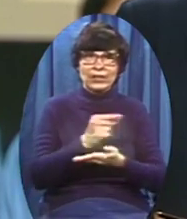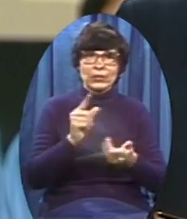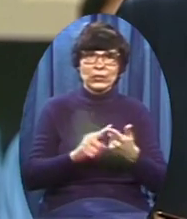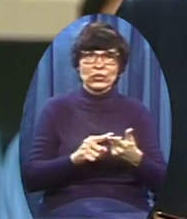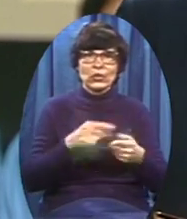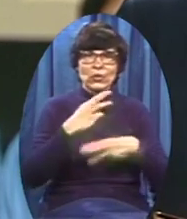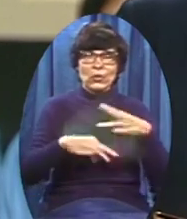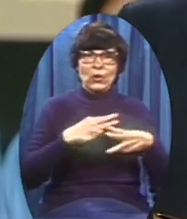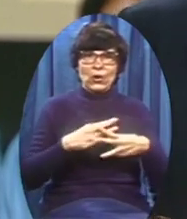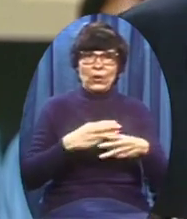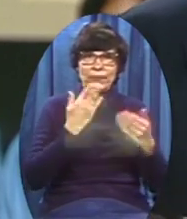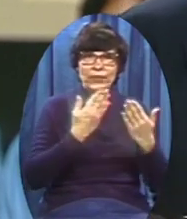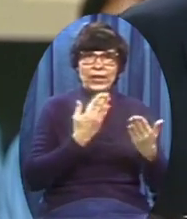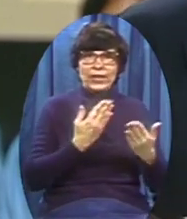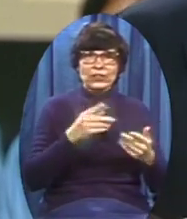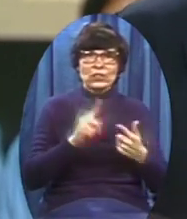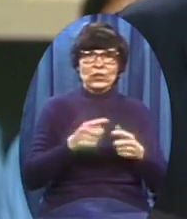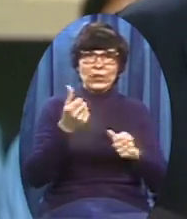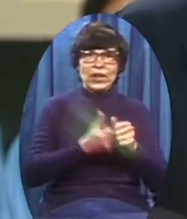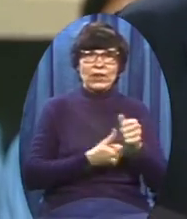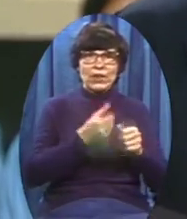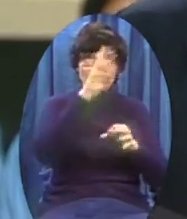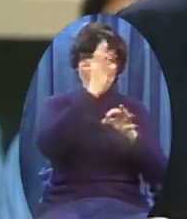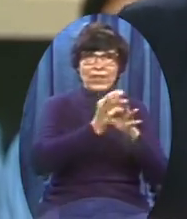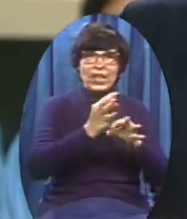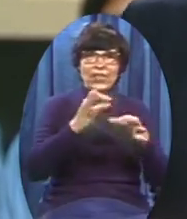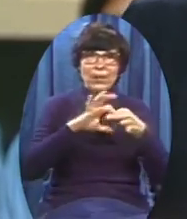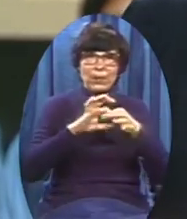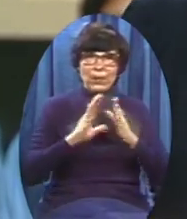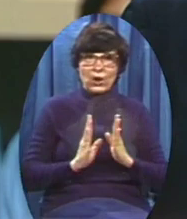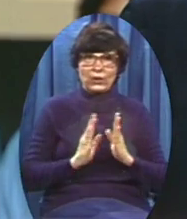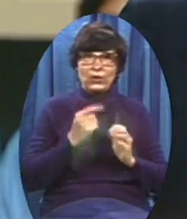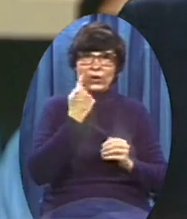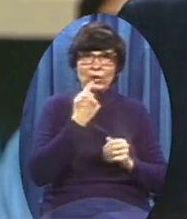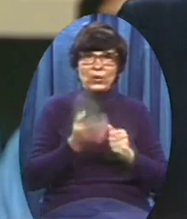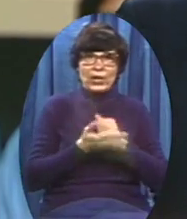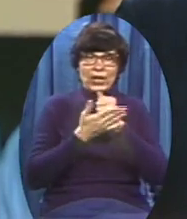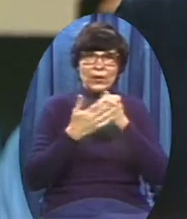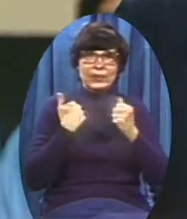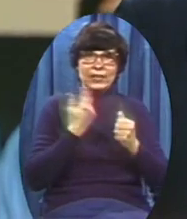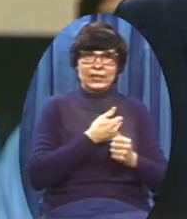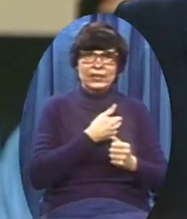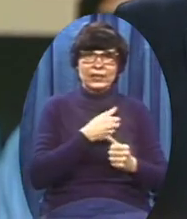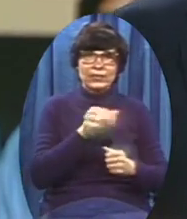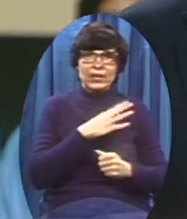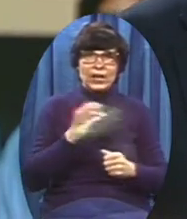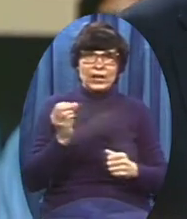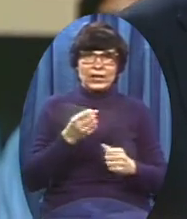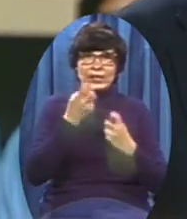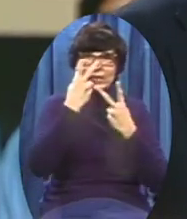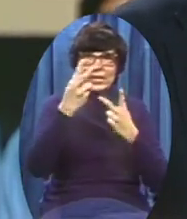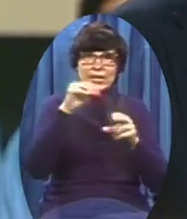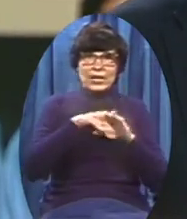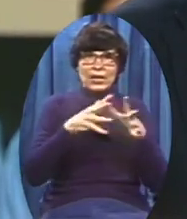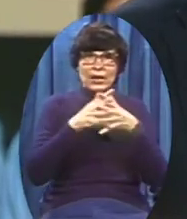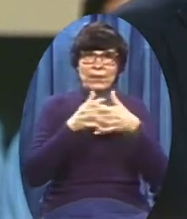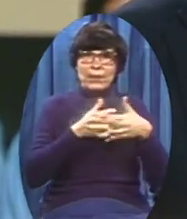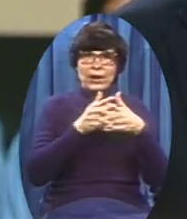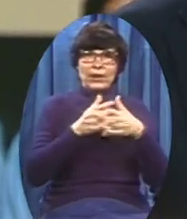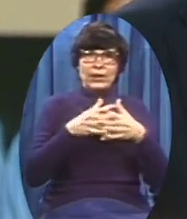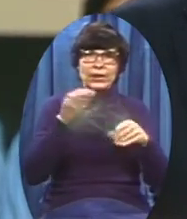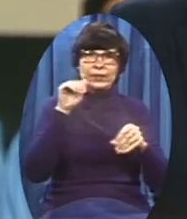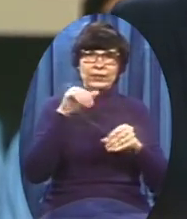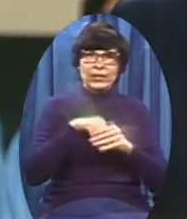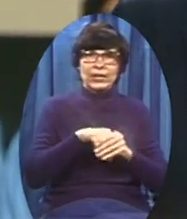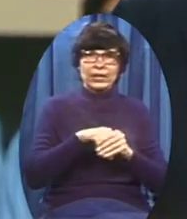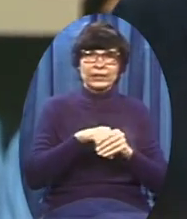it. Our program is seen not only throughout the United States and Canada, but as well in Australia, the Philippine Islands, the islands of the sea,